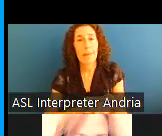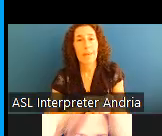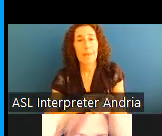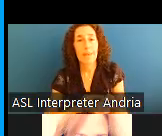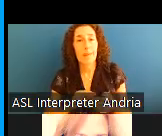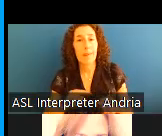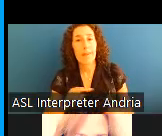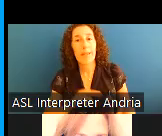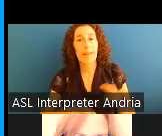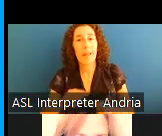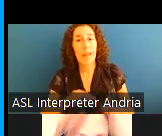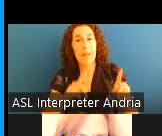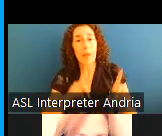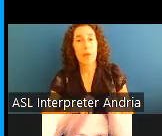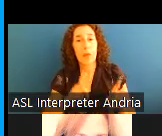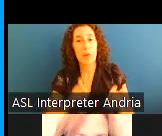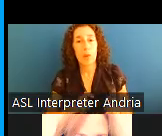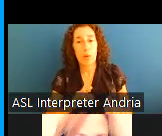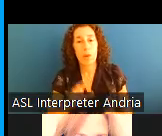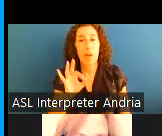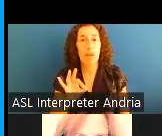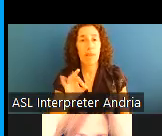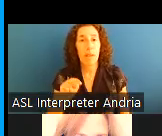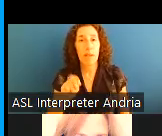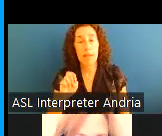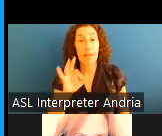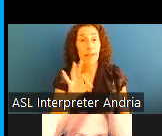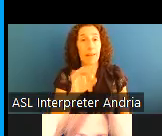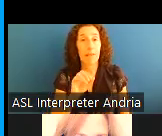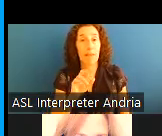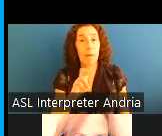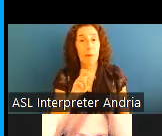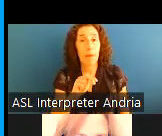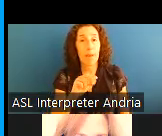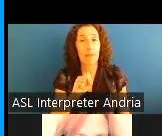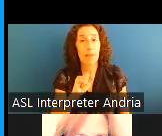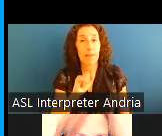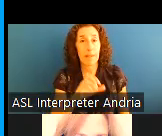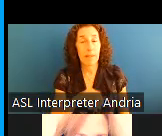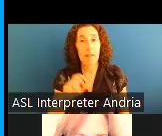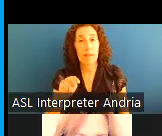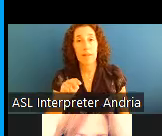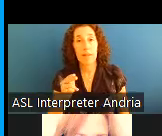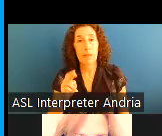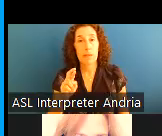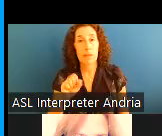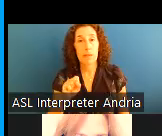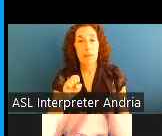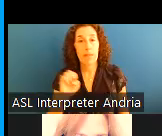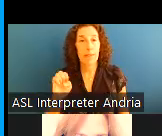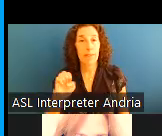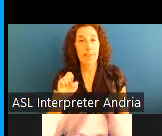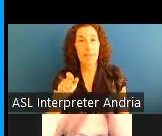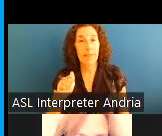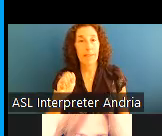FNE. If you have any questions that come up during this